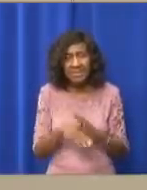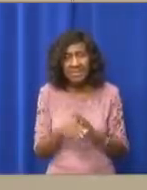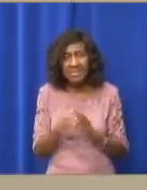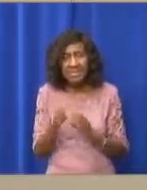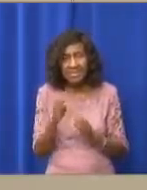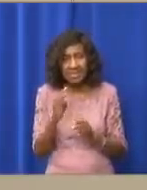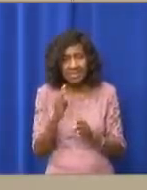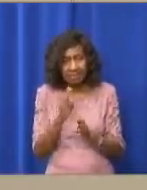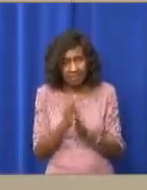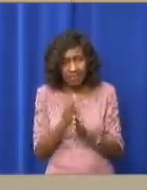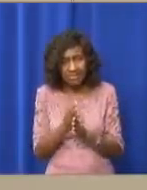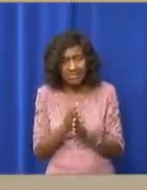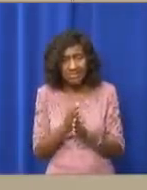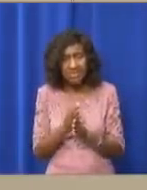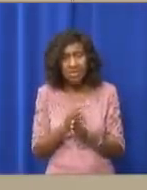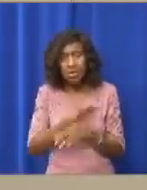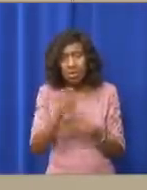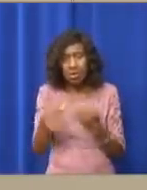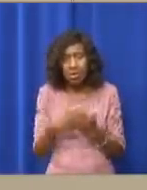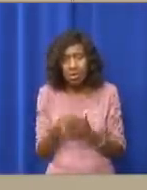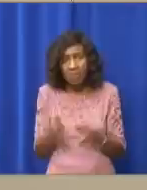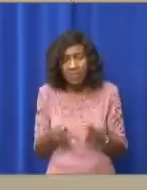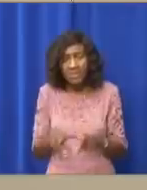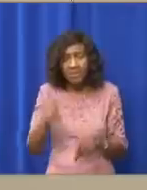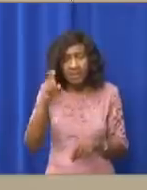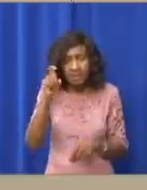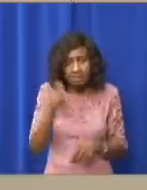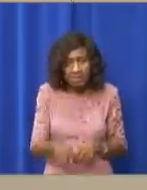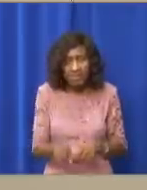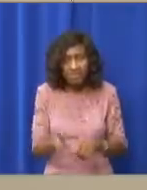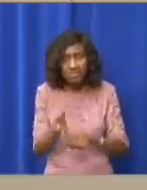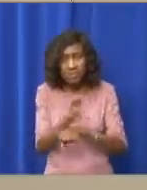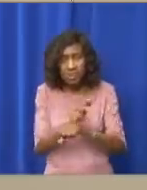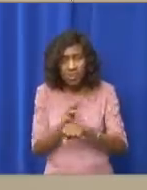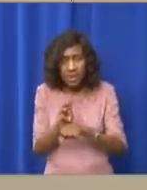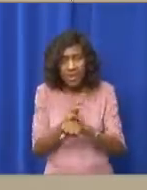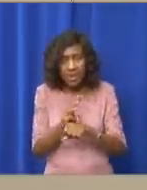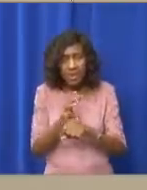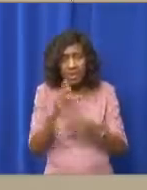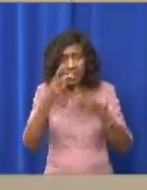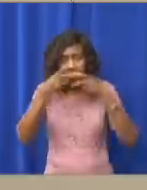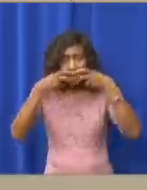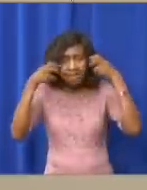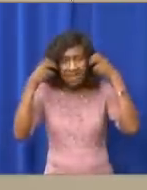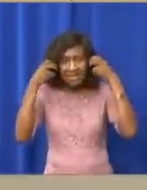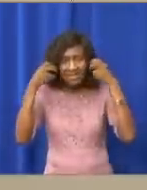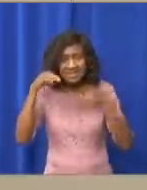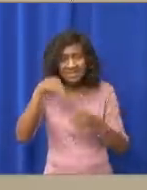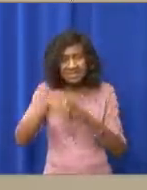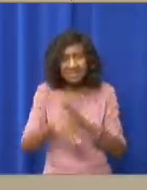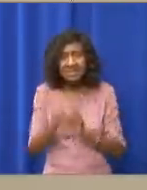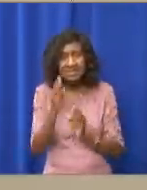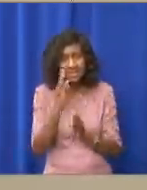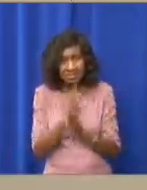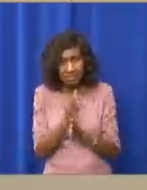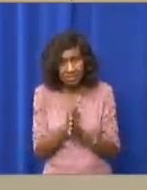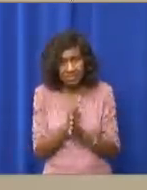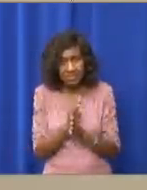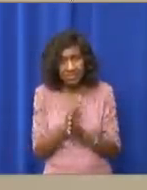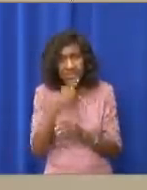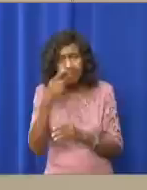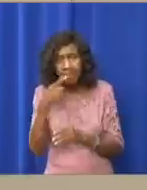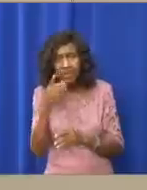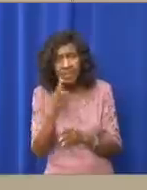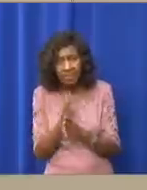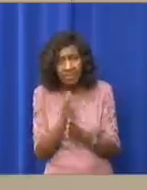wear masks at all times while they are within the vehicle.